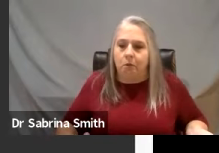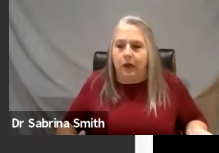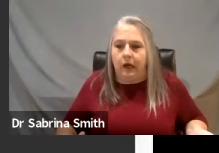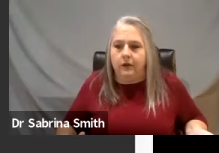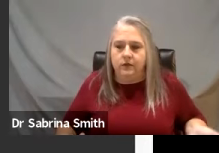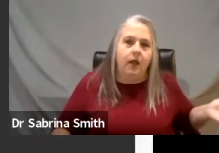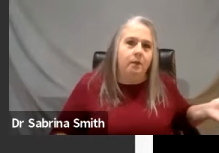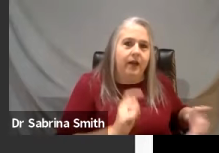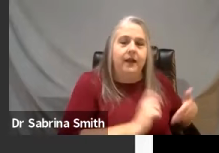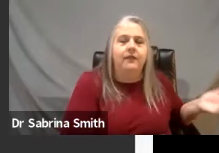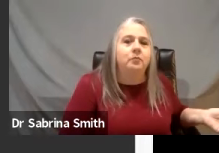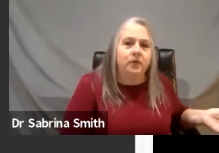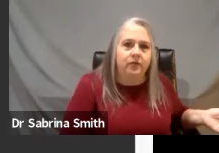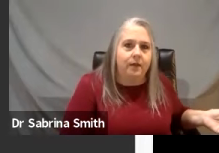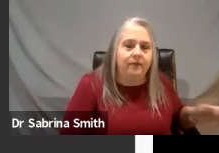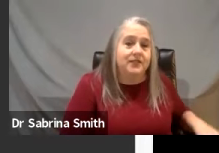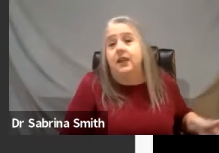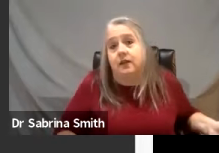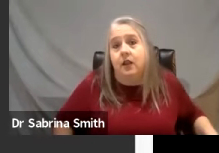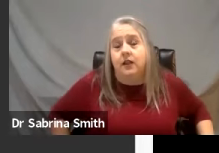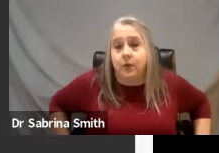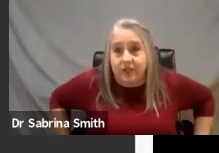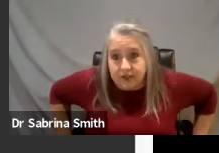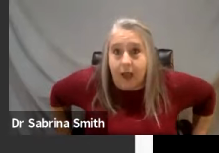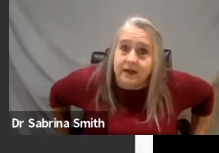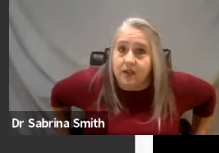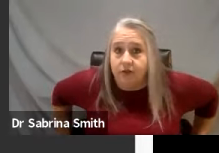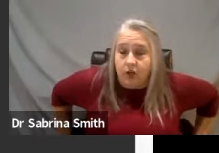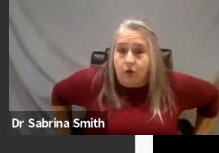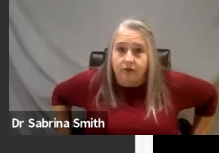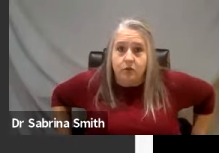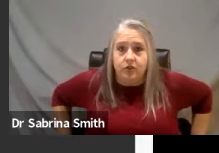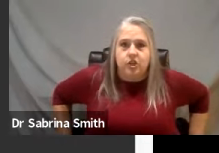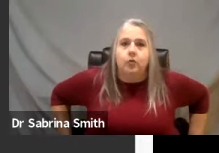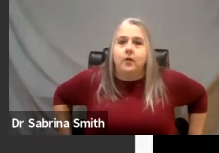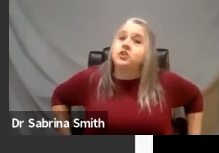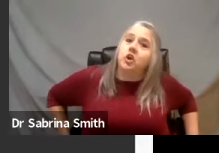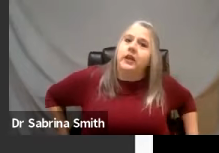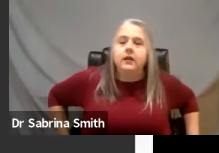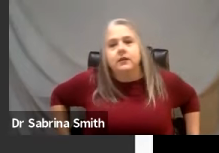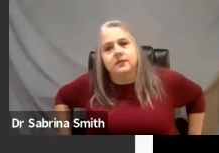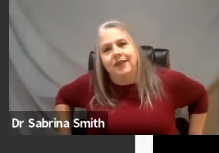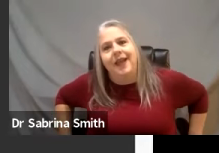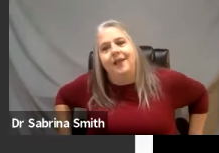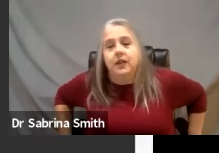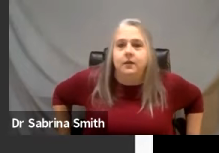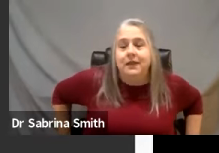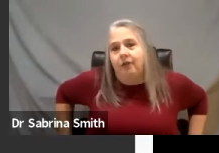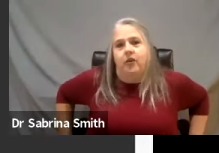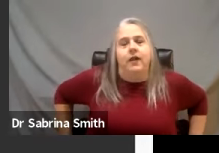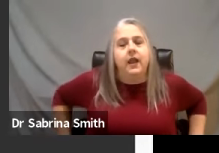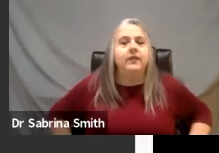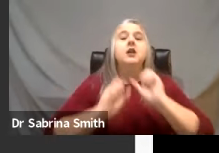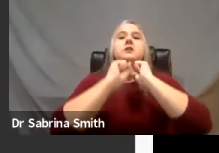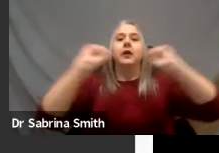like, I'm going to go ahead and I'm going to have to sit. And so I just got myself, comfortable in the chair where I was sturdy, because me,